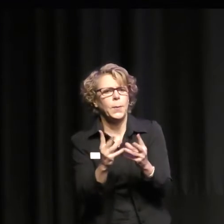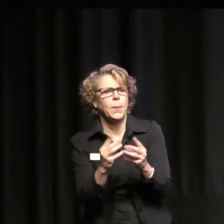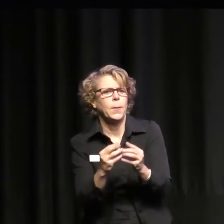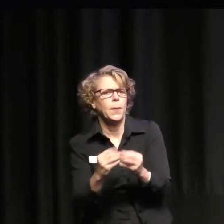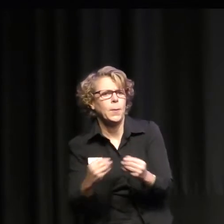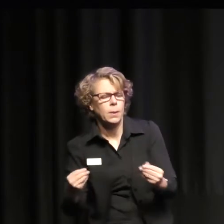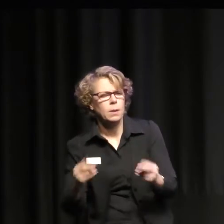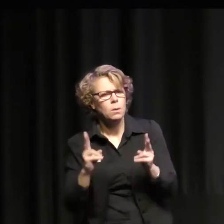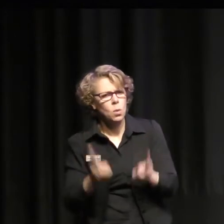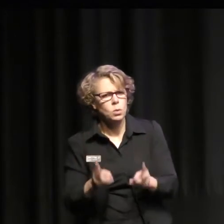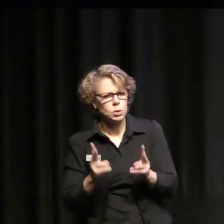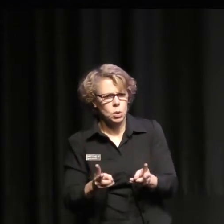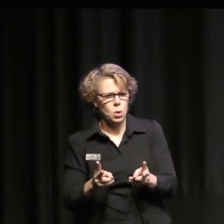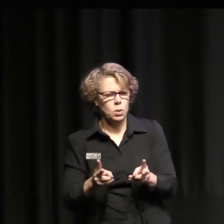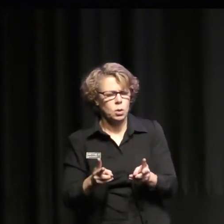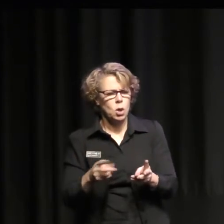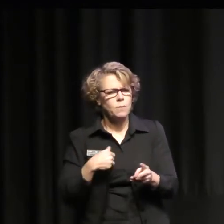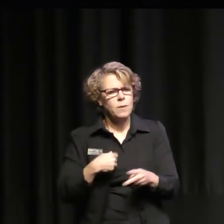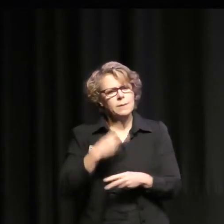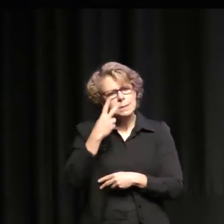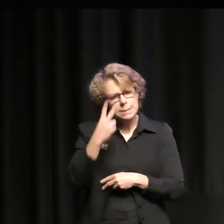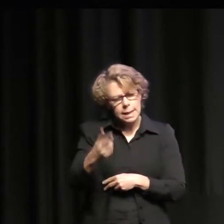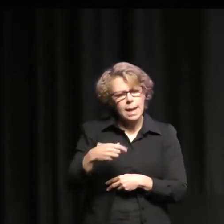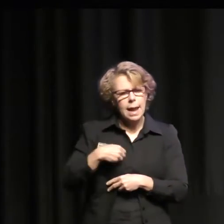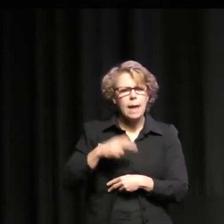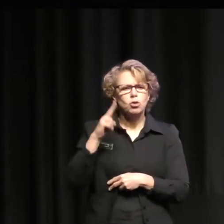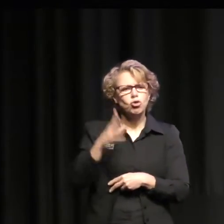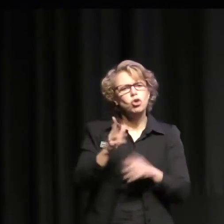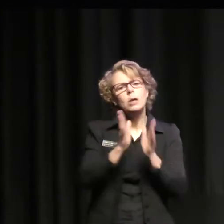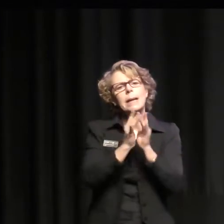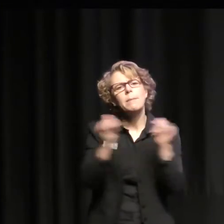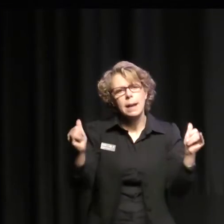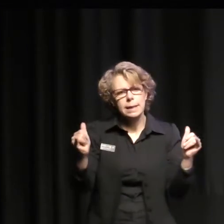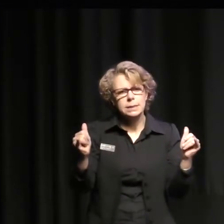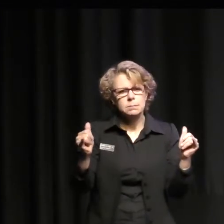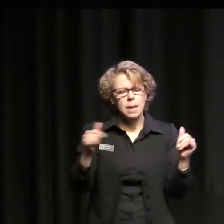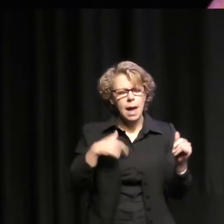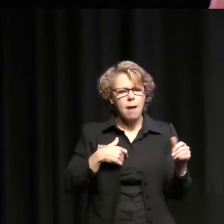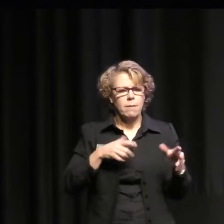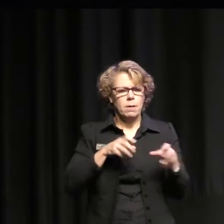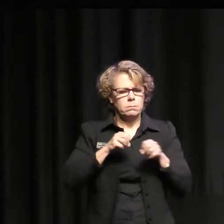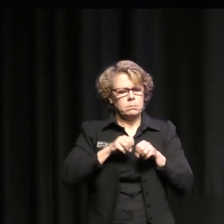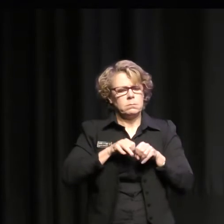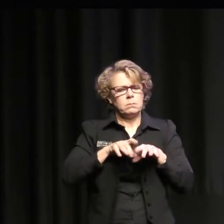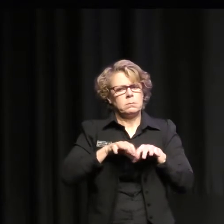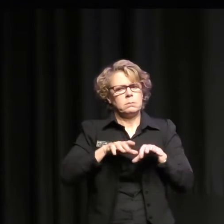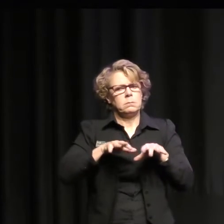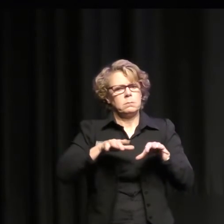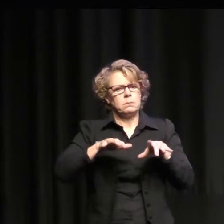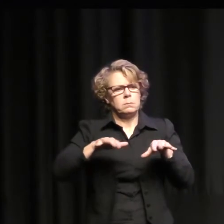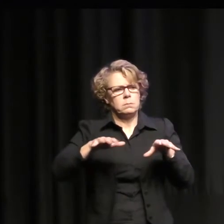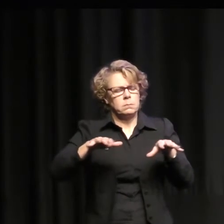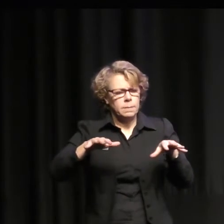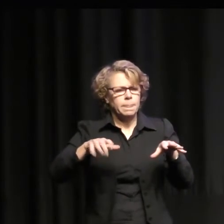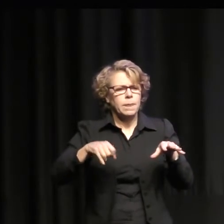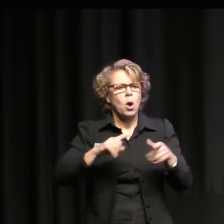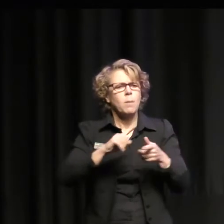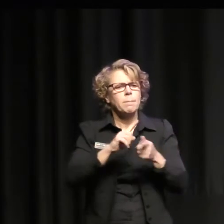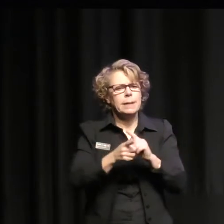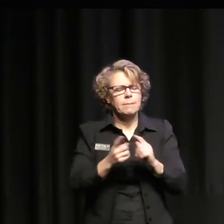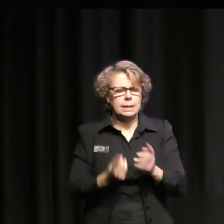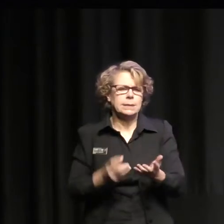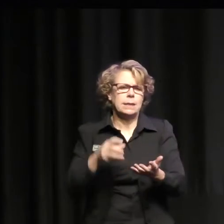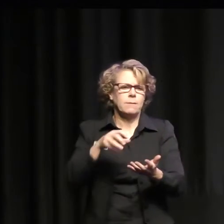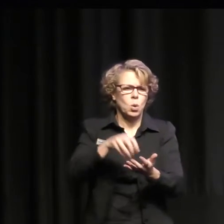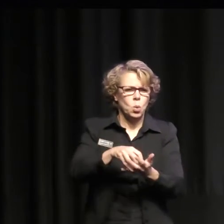what we've seen is that neoliberalism has morphed, has become a